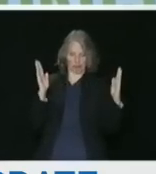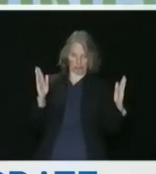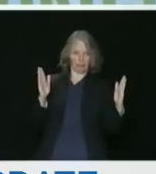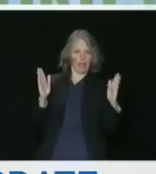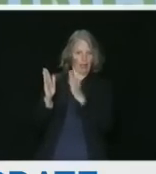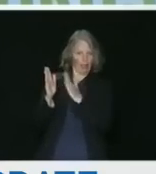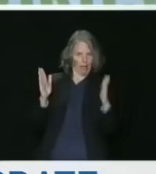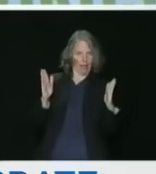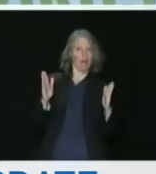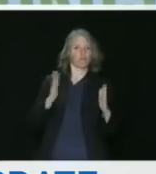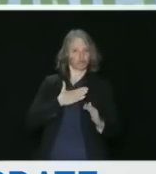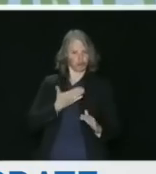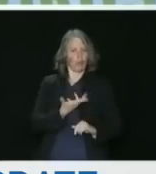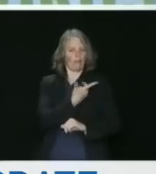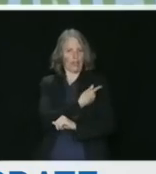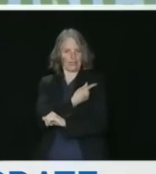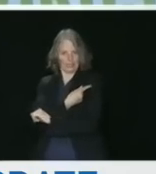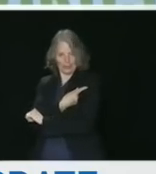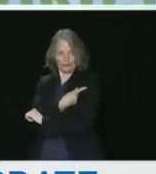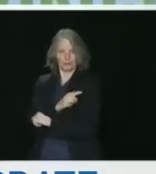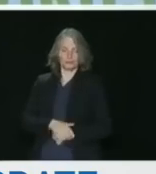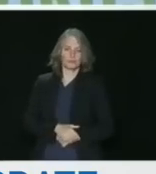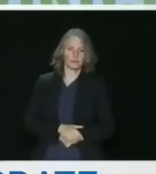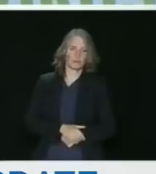vaccination. So at the point when